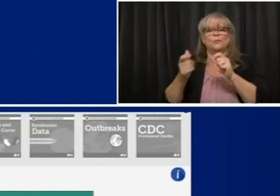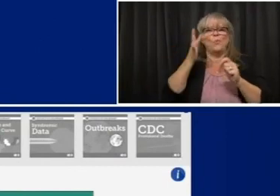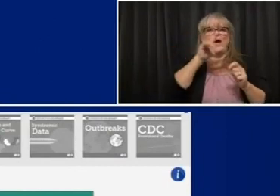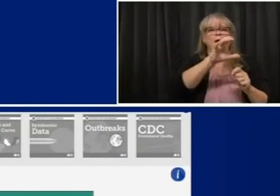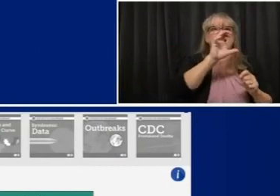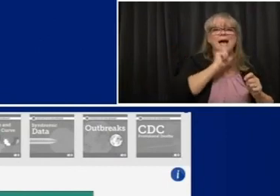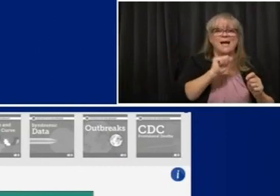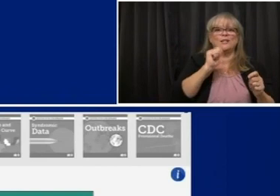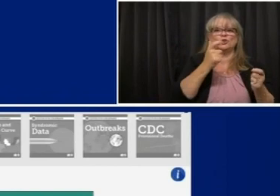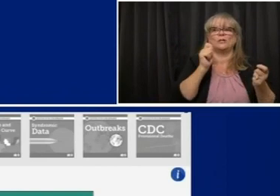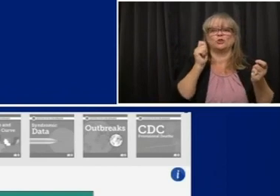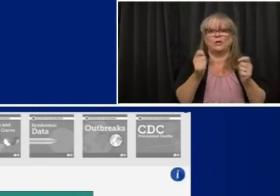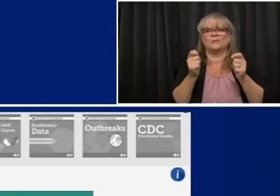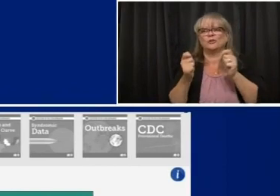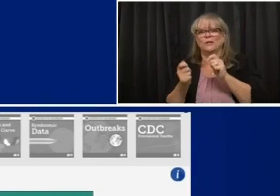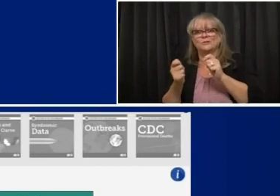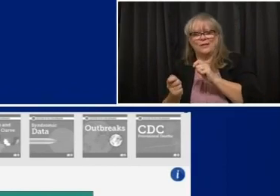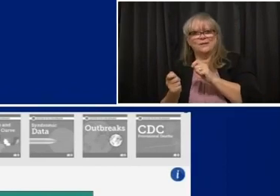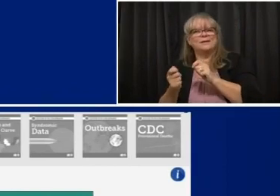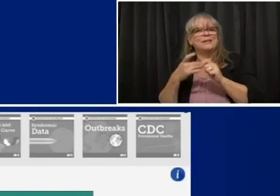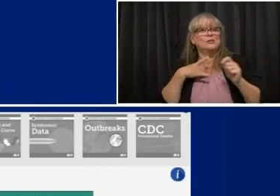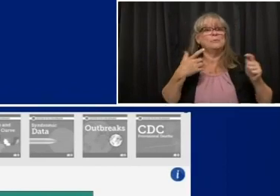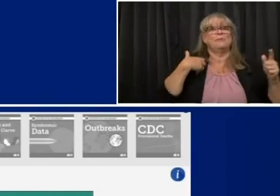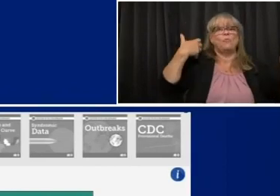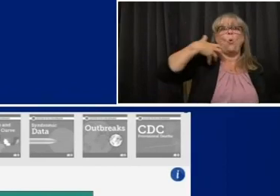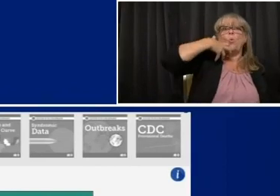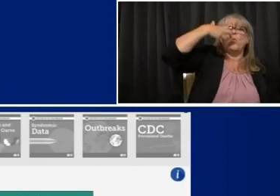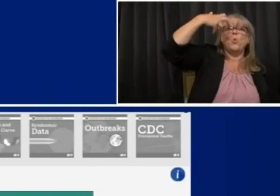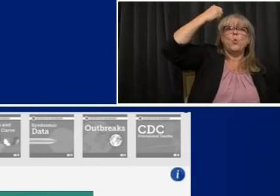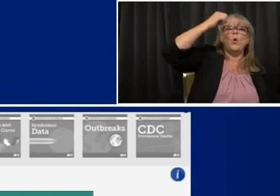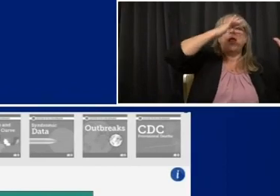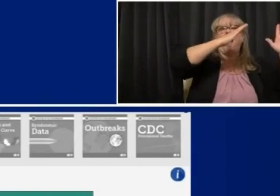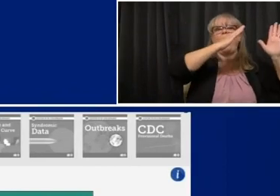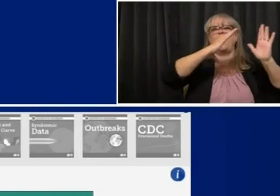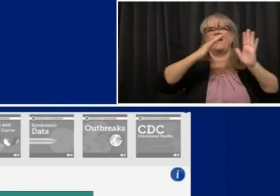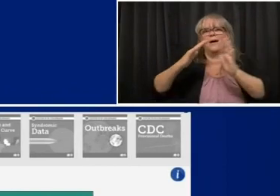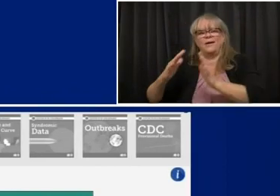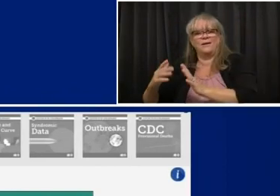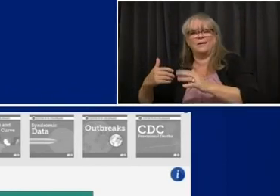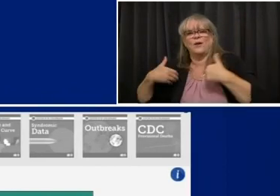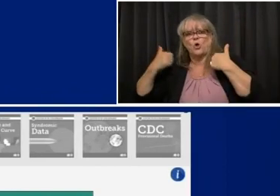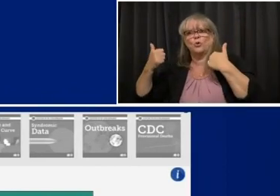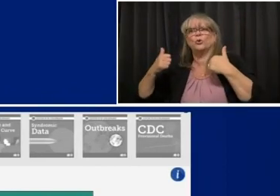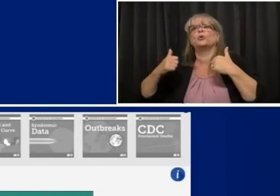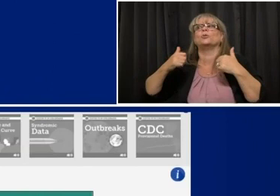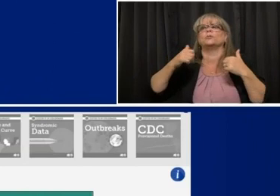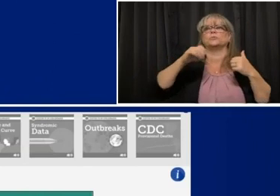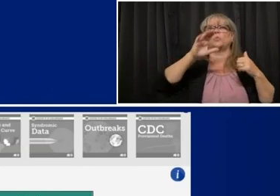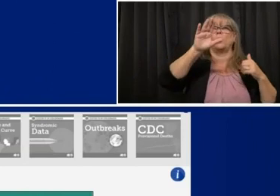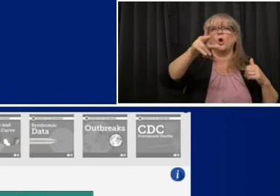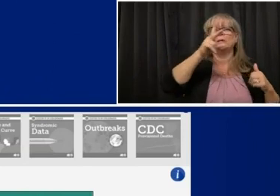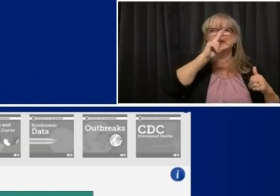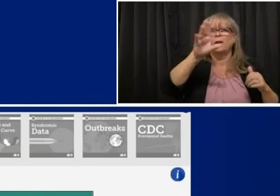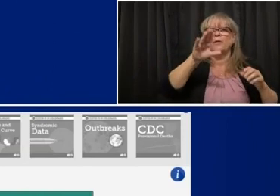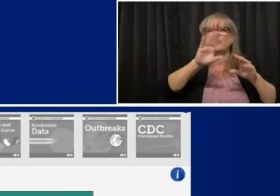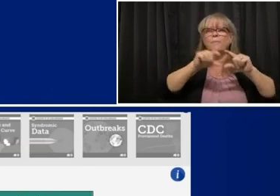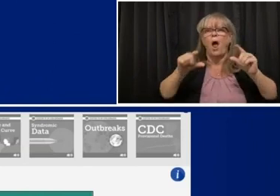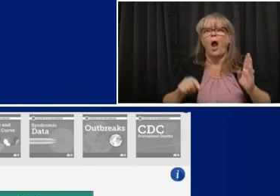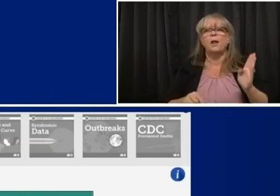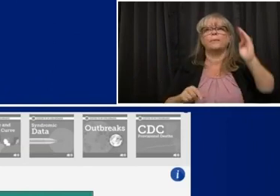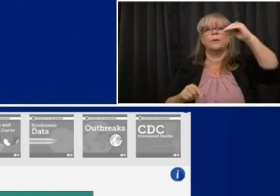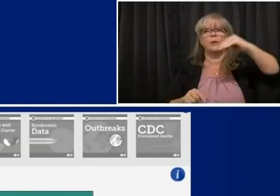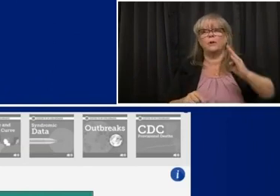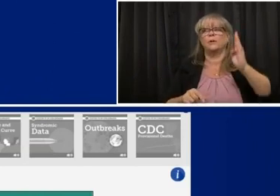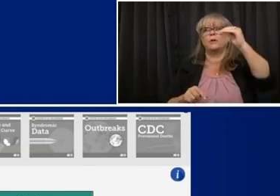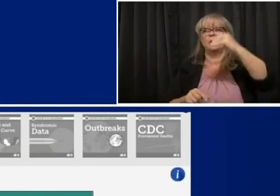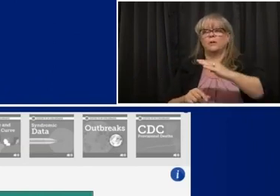course of the pandemic. If you look at the bars on the top, this allows you to see whether or not the number of cases that we're seeing in the state